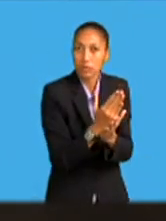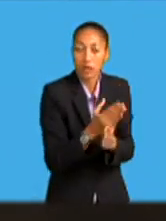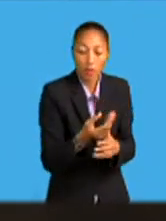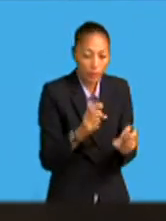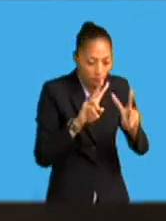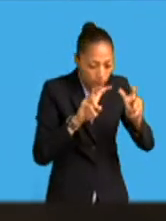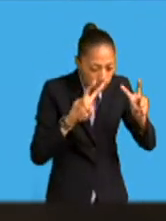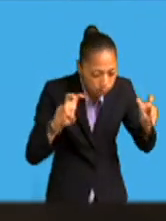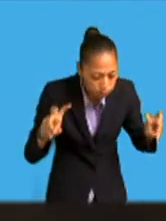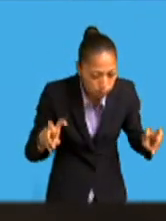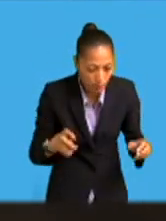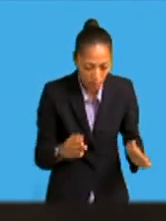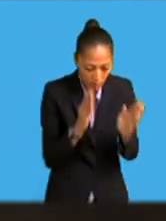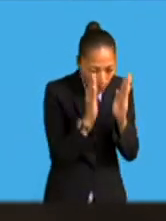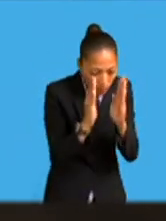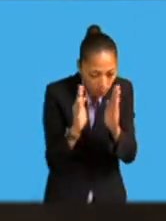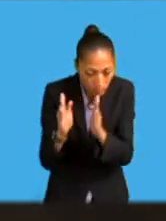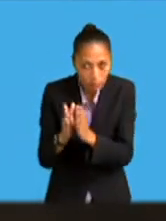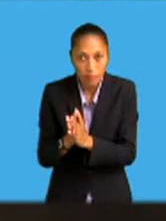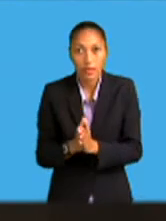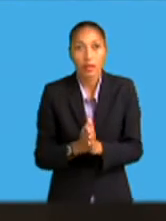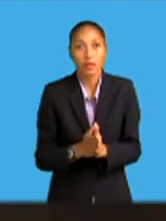over the life of the SDP